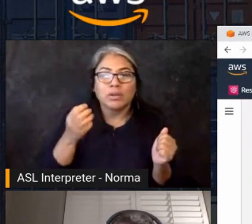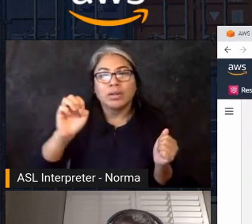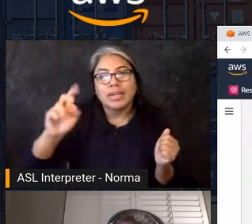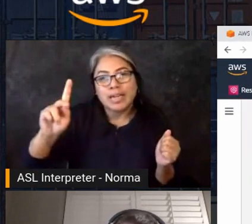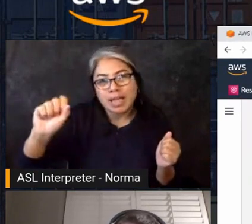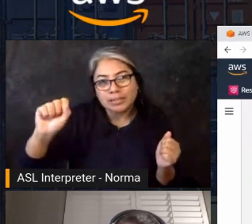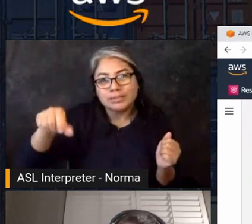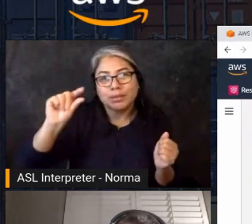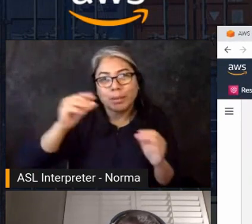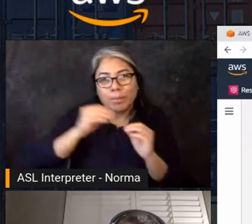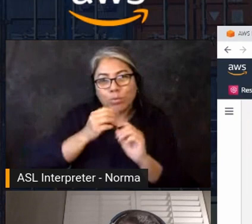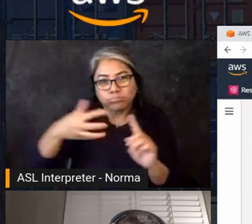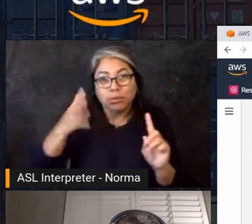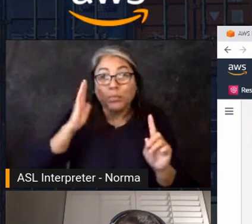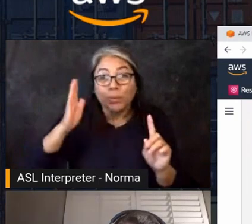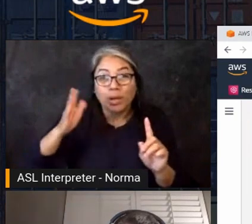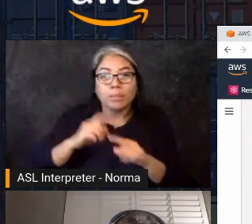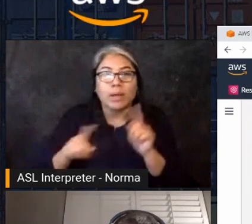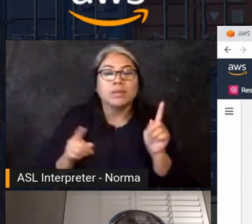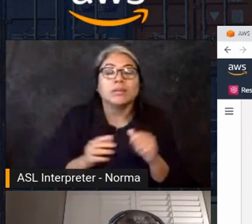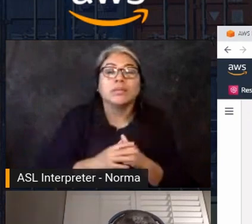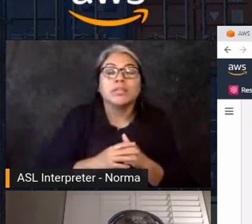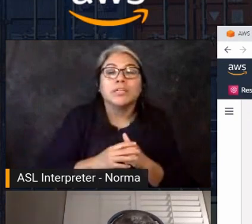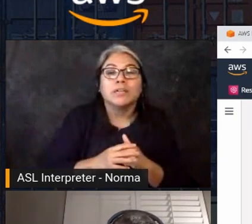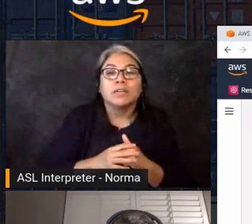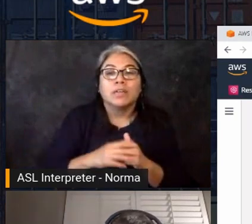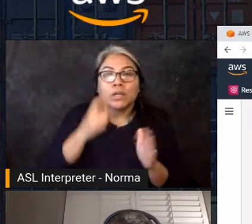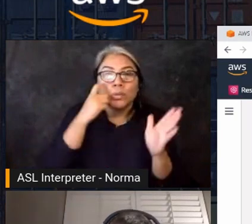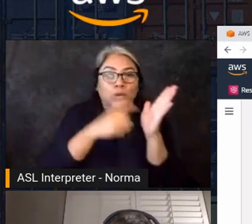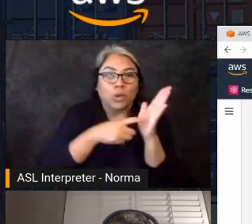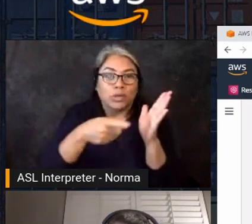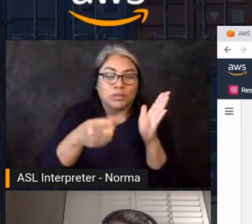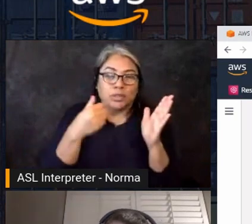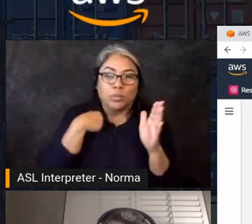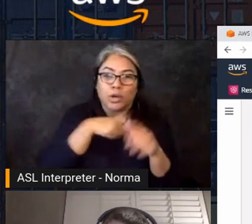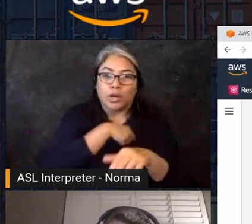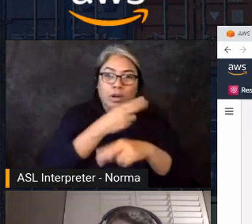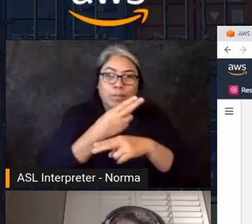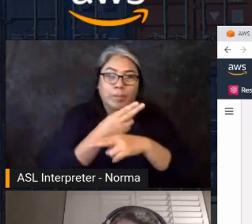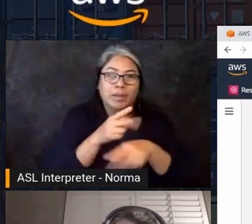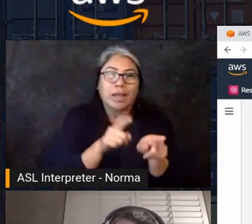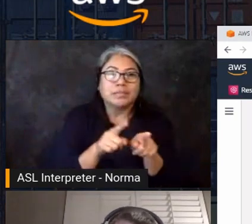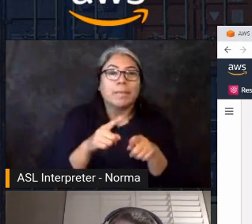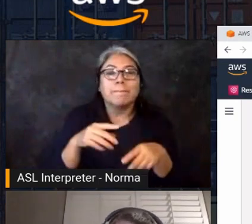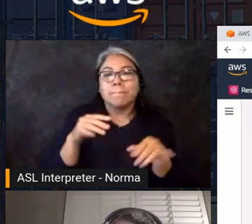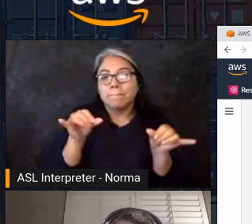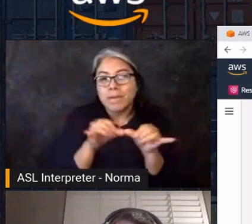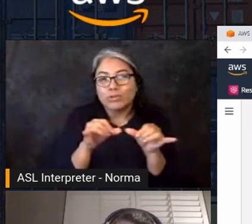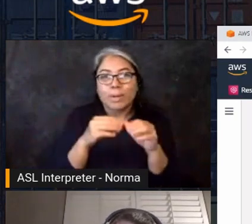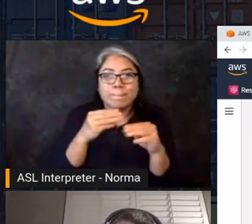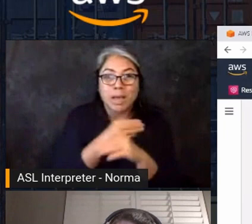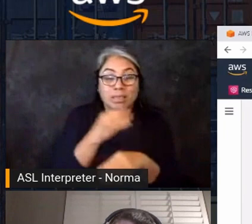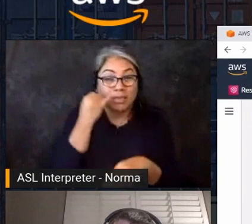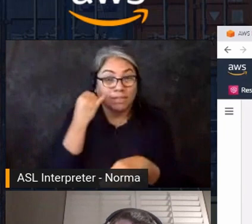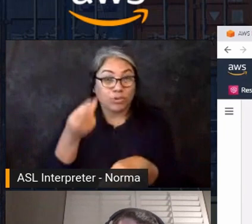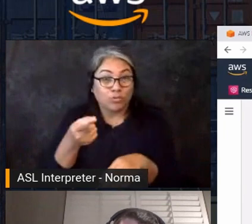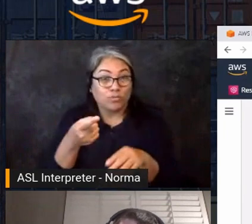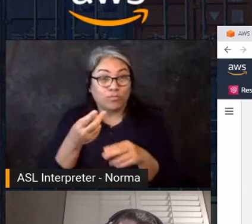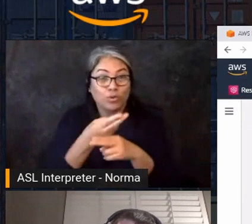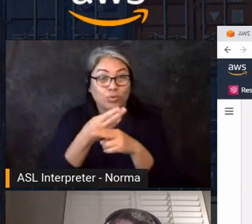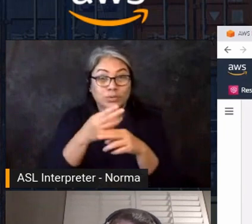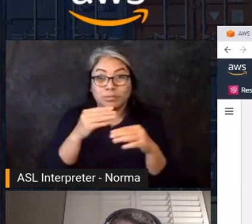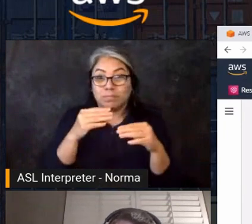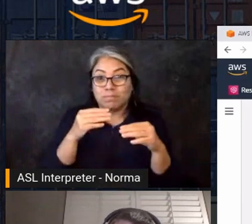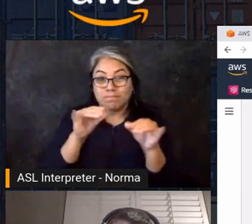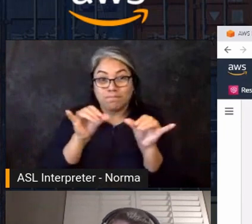bit more, and we will. But what you'll notice here is we're implementing this as a metric math expression. So if you've ever used metric math, what's great about